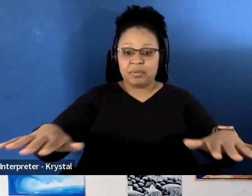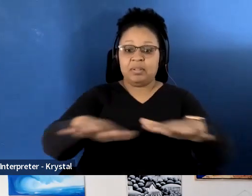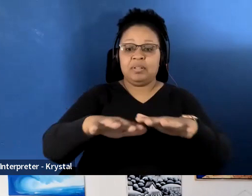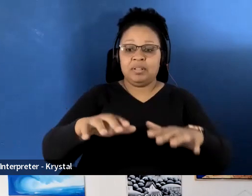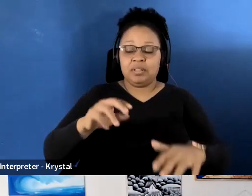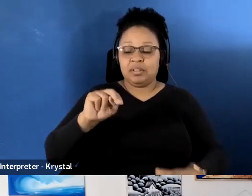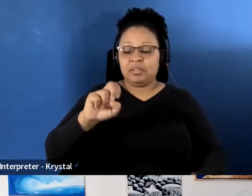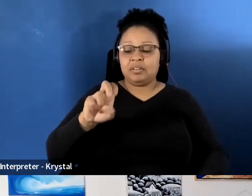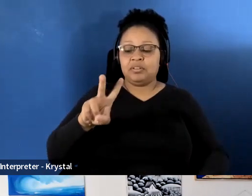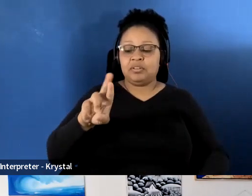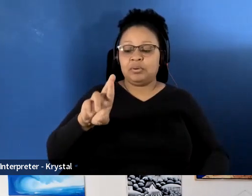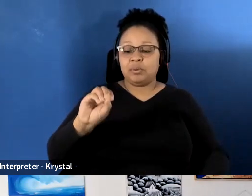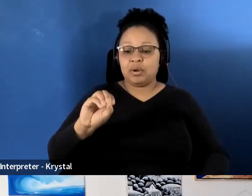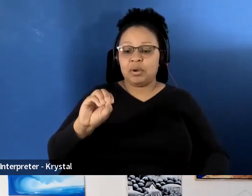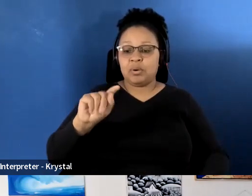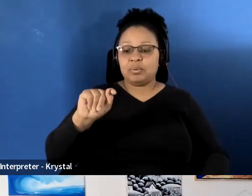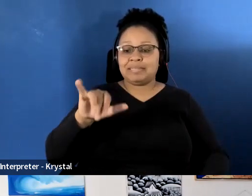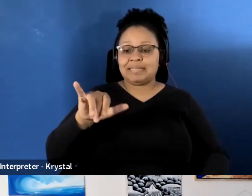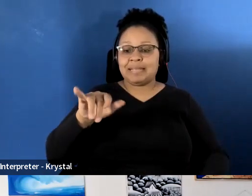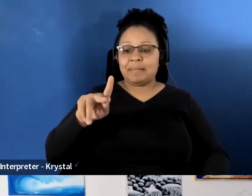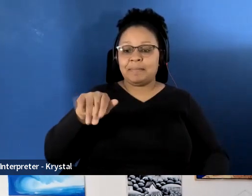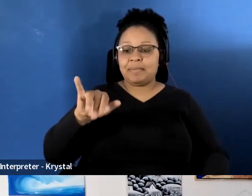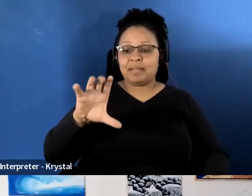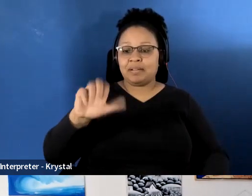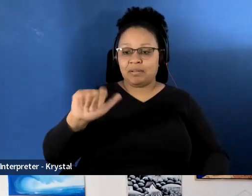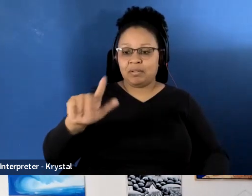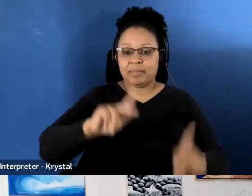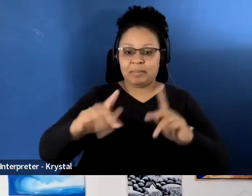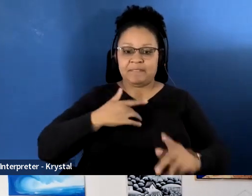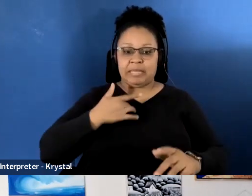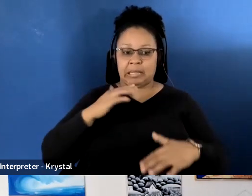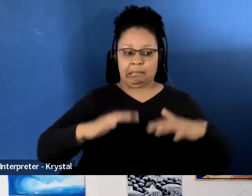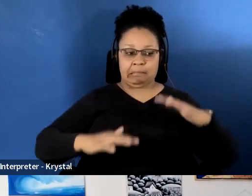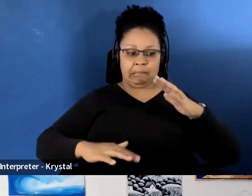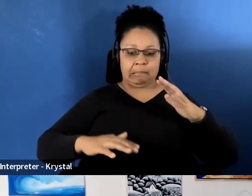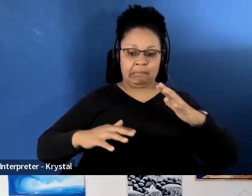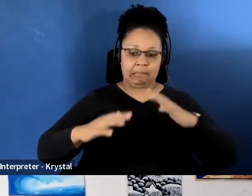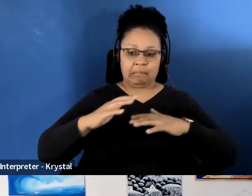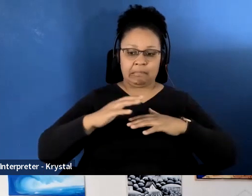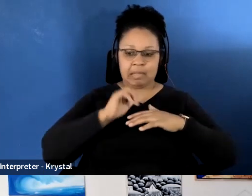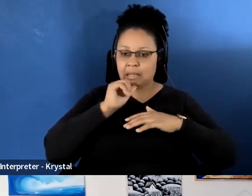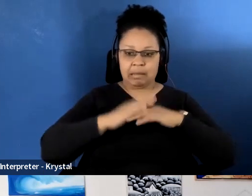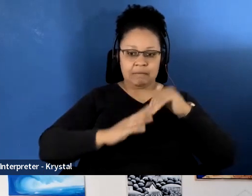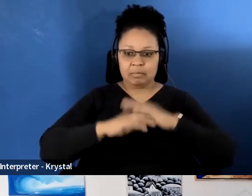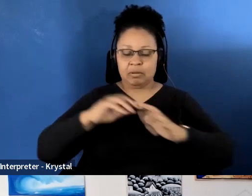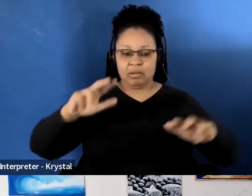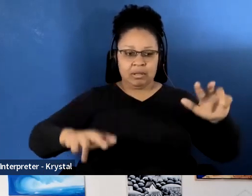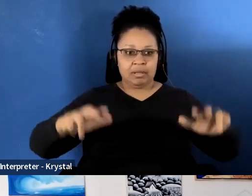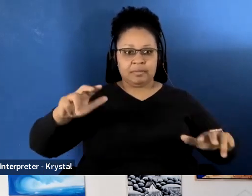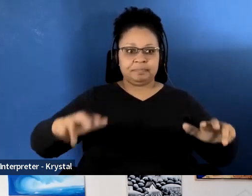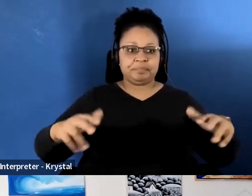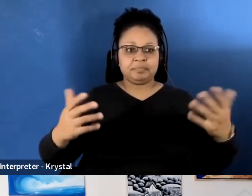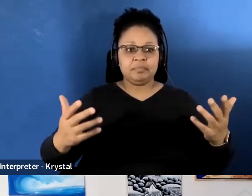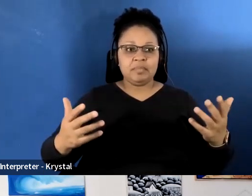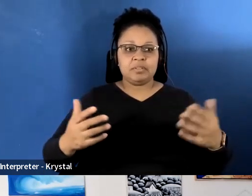people. And same thing with people with mental illness. They usually appreciate the openness. They'll just say something like, my mental